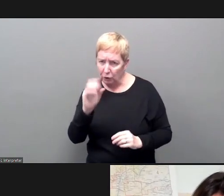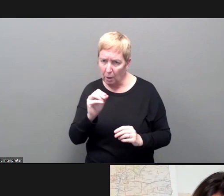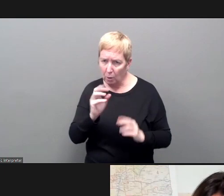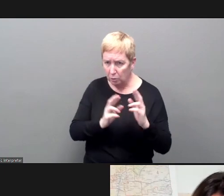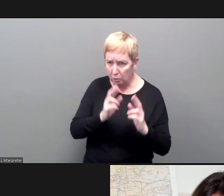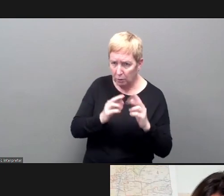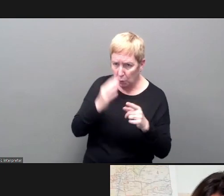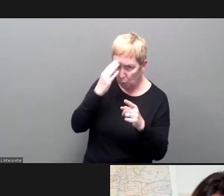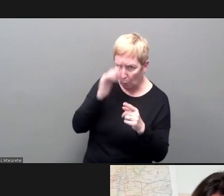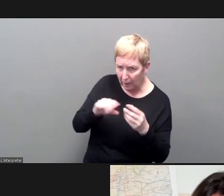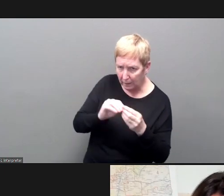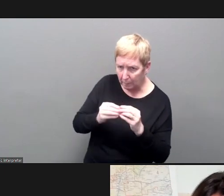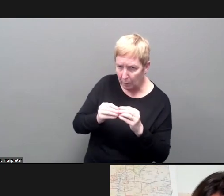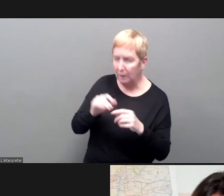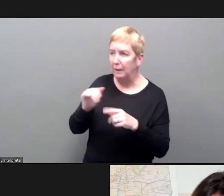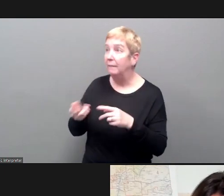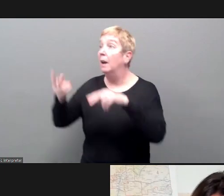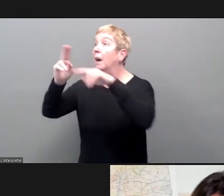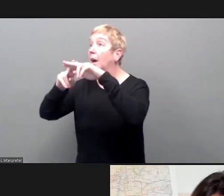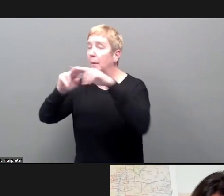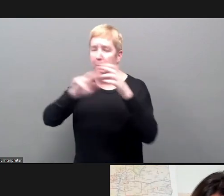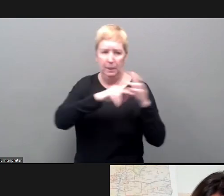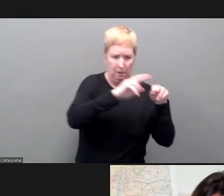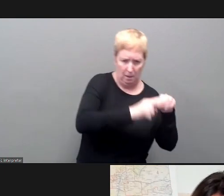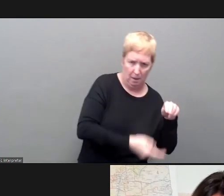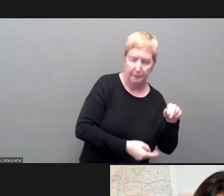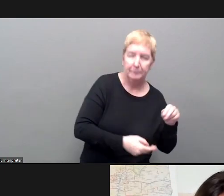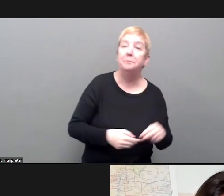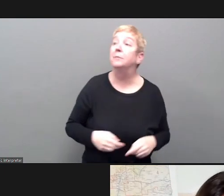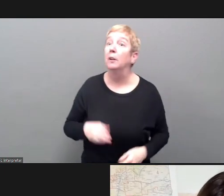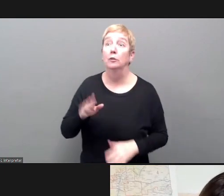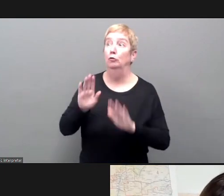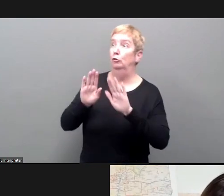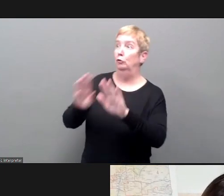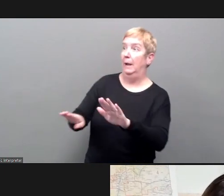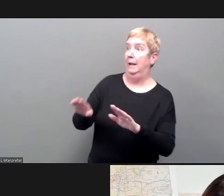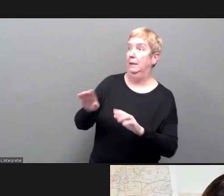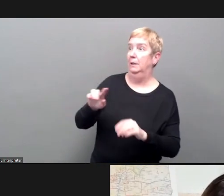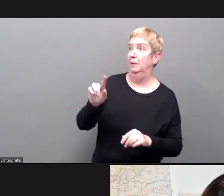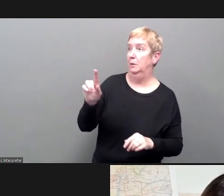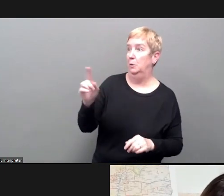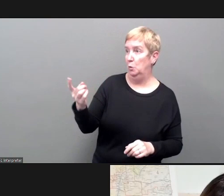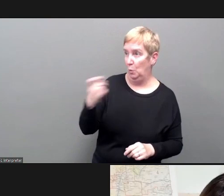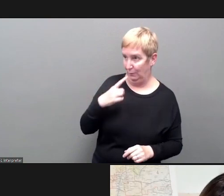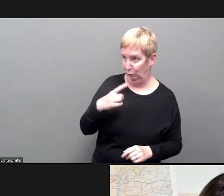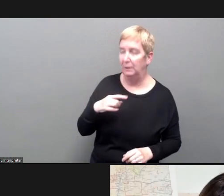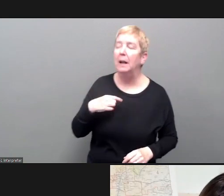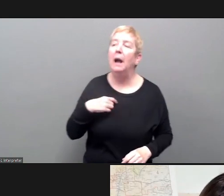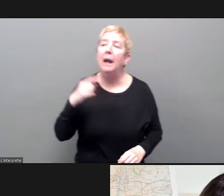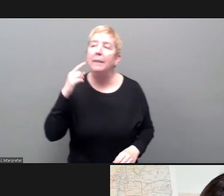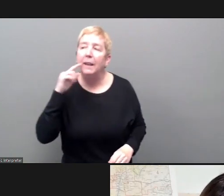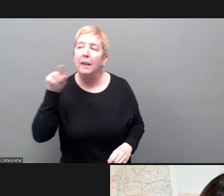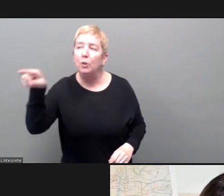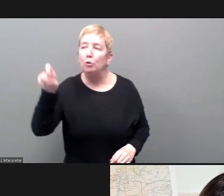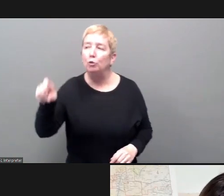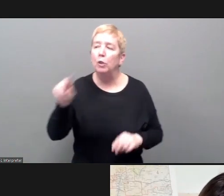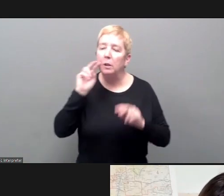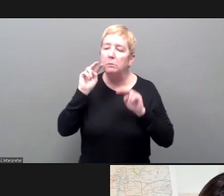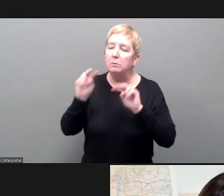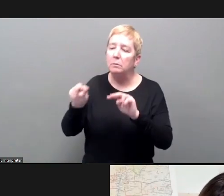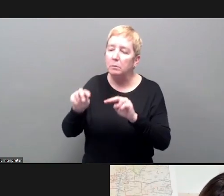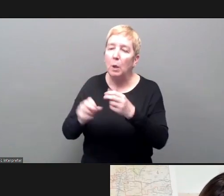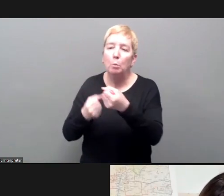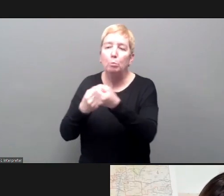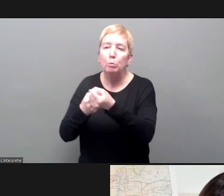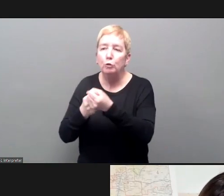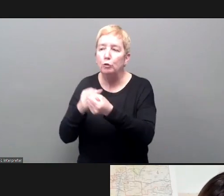makes sense. And it's a great question. What I would be doing, Julia, is looking at the booster rate 5 months ago and comparing it